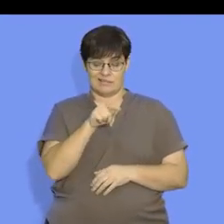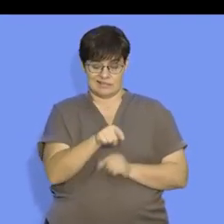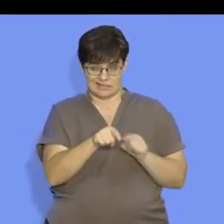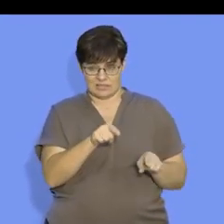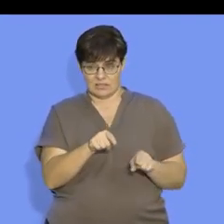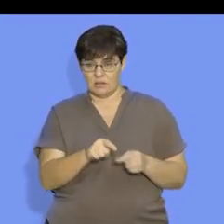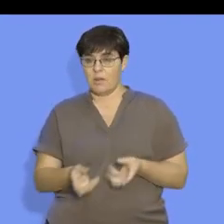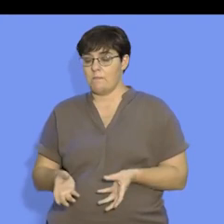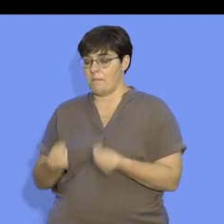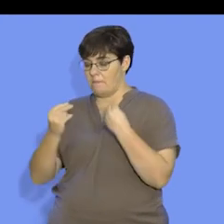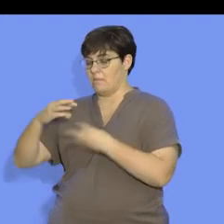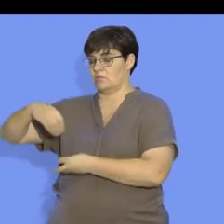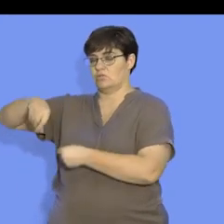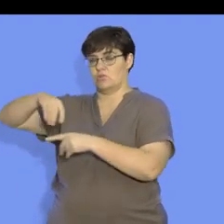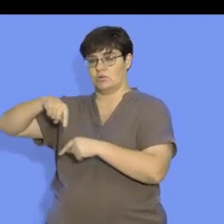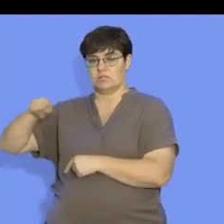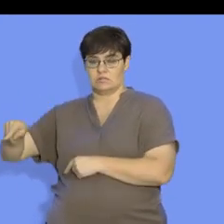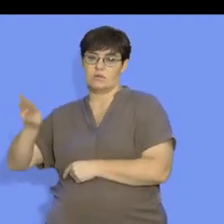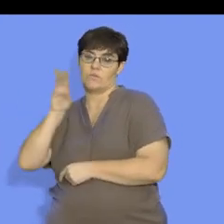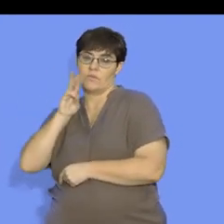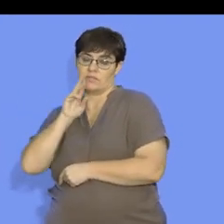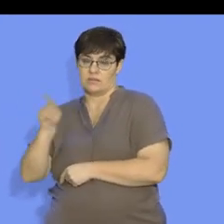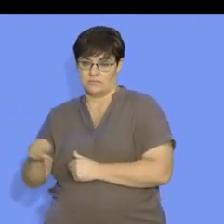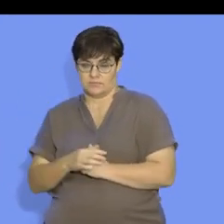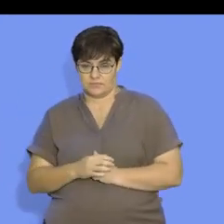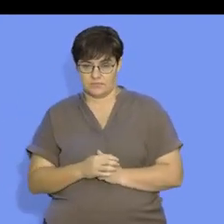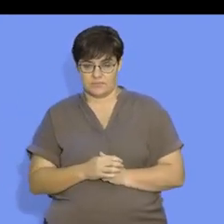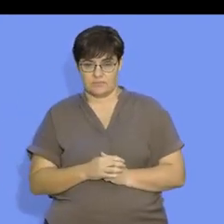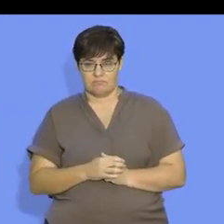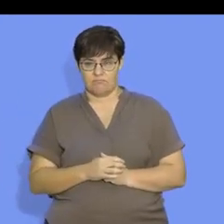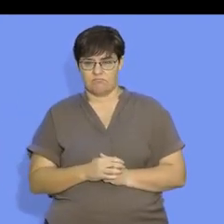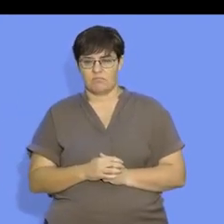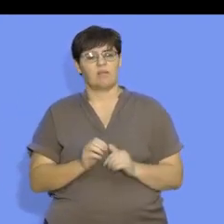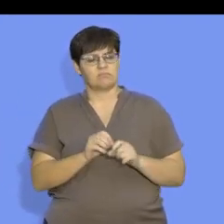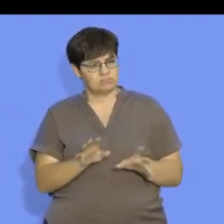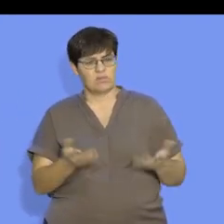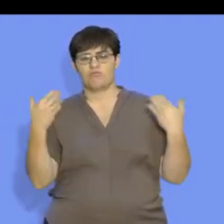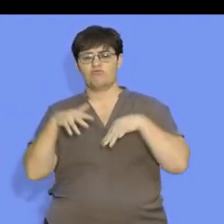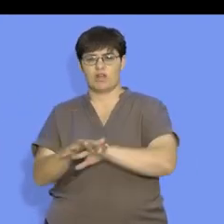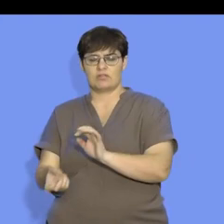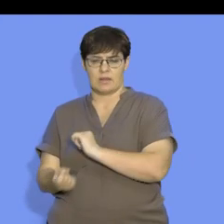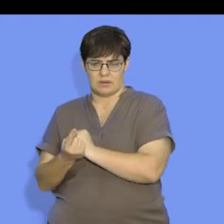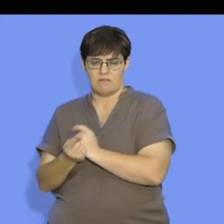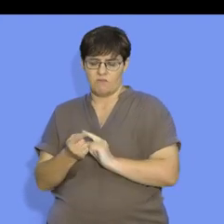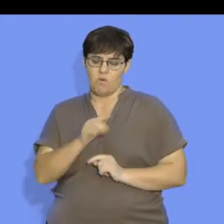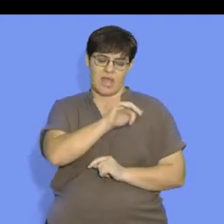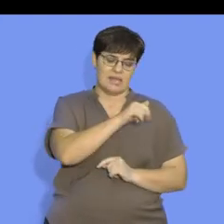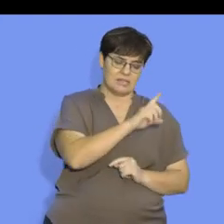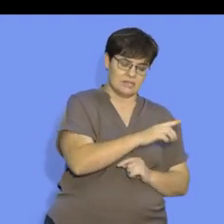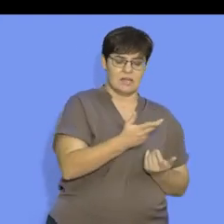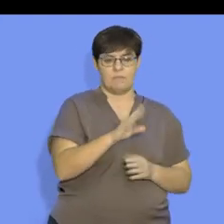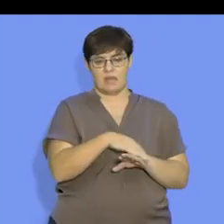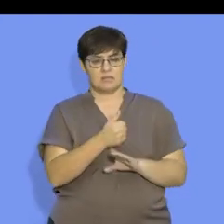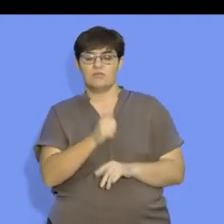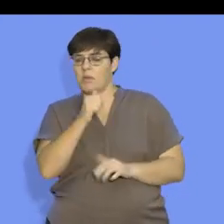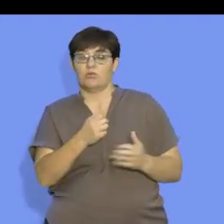base, okay, what do we have? We get a salt as well as water. So that's the generic reaction in as far as an acid